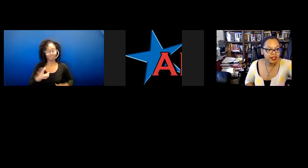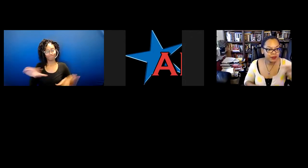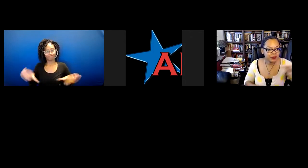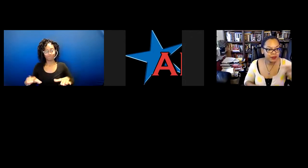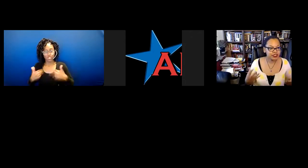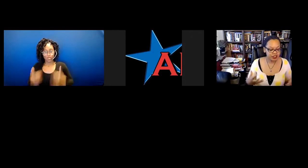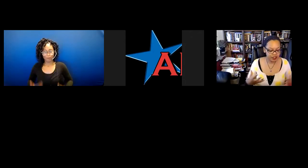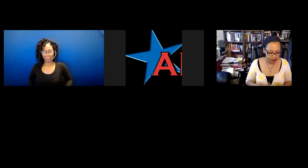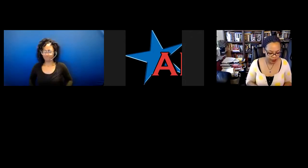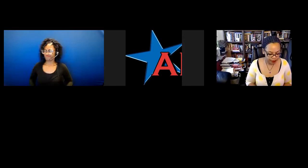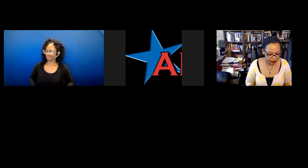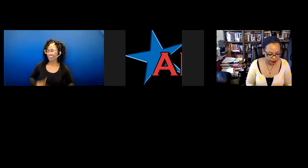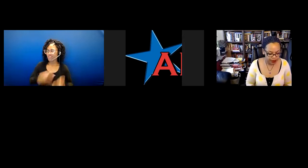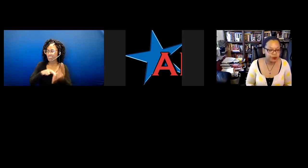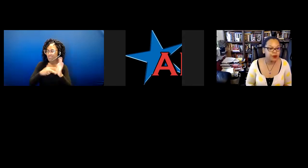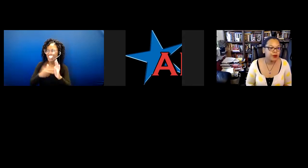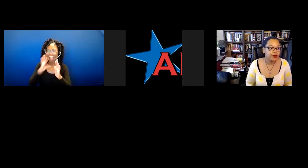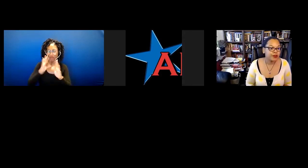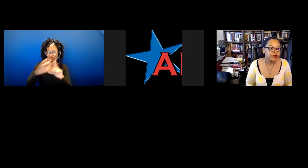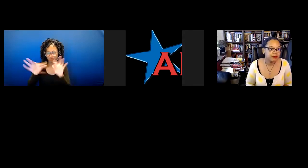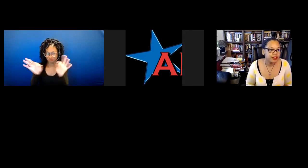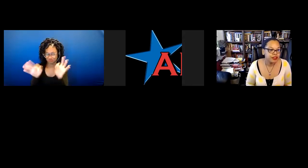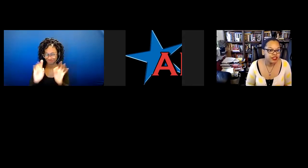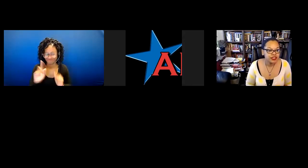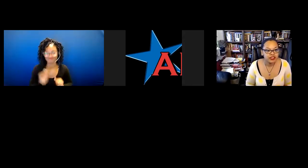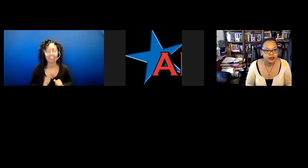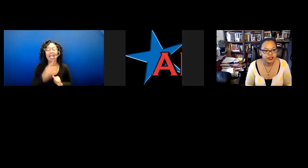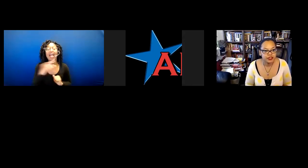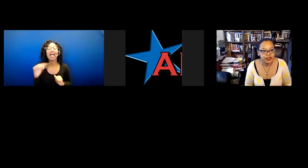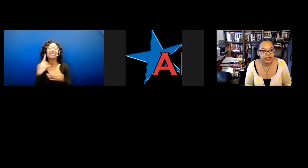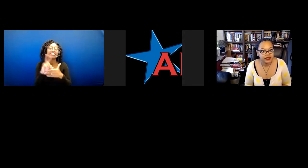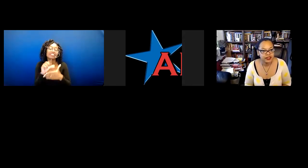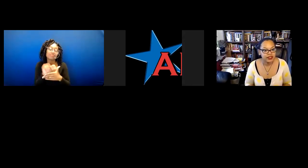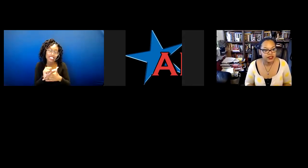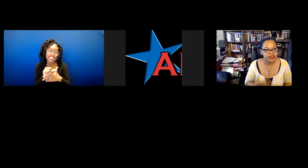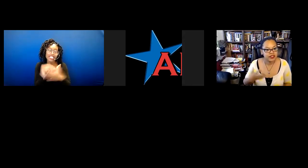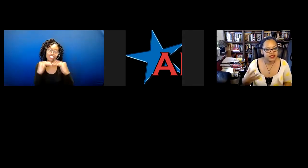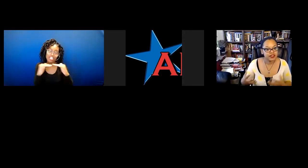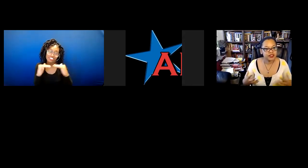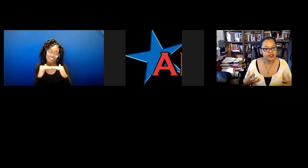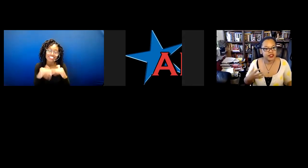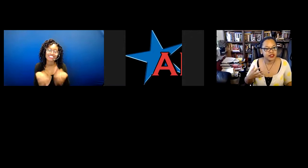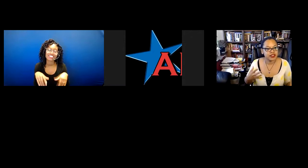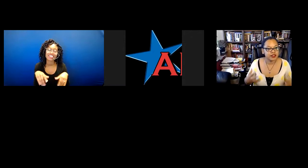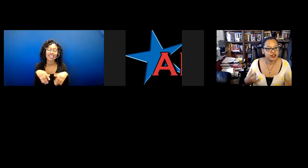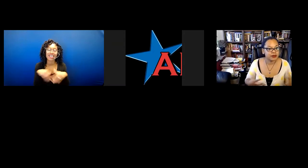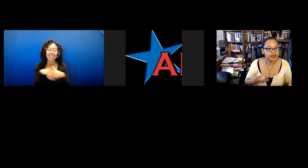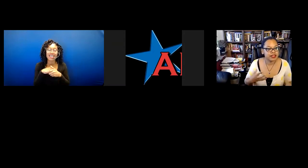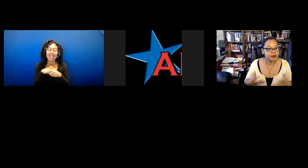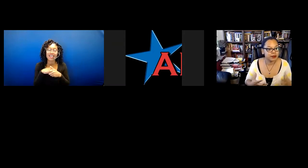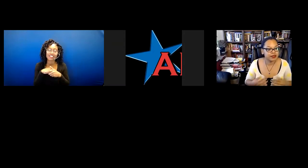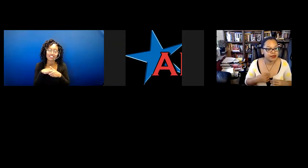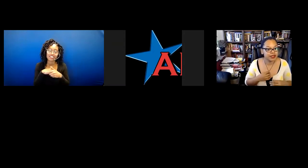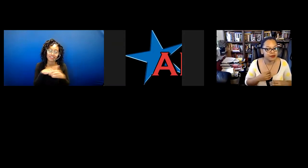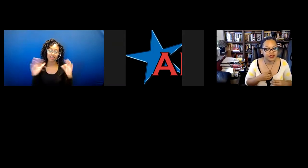Then we're going to talk a little bit about like disability justice versus rights. That's just, you know, something that